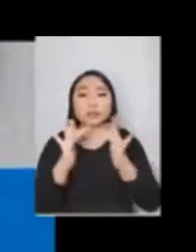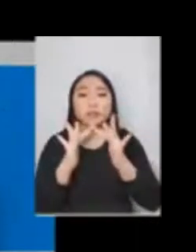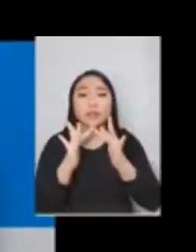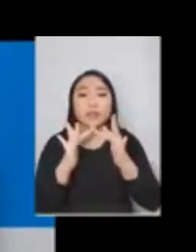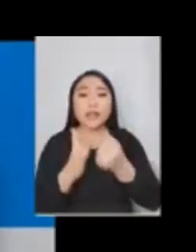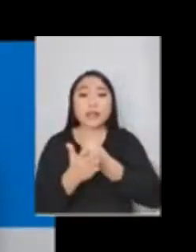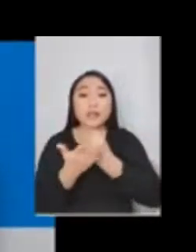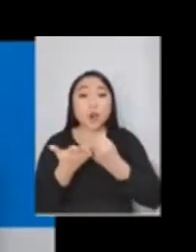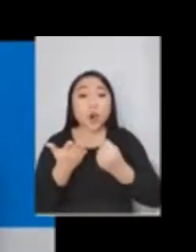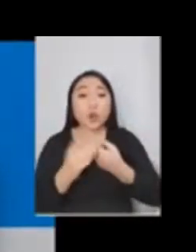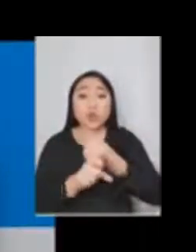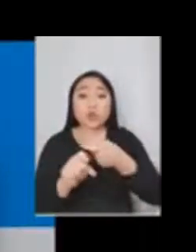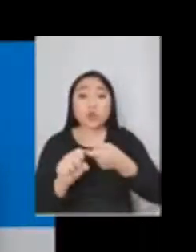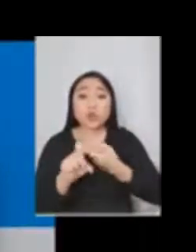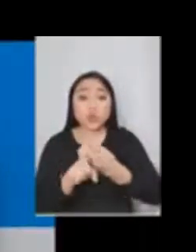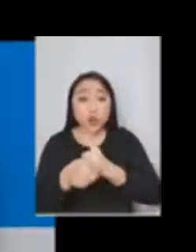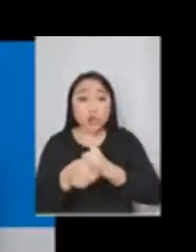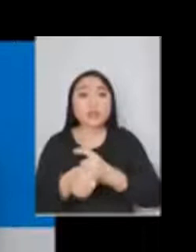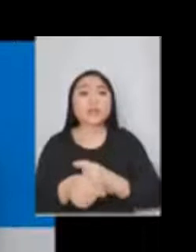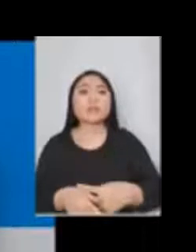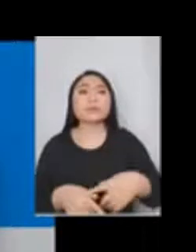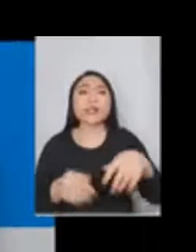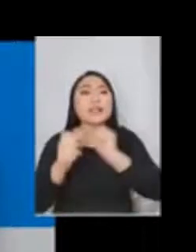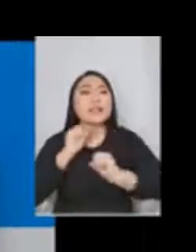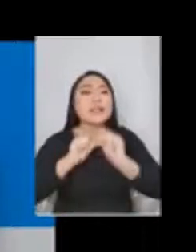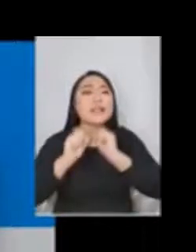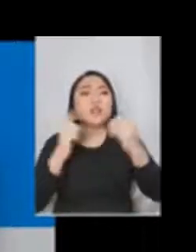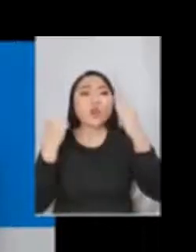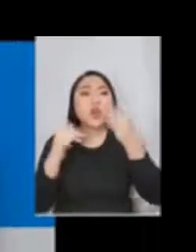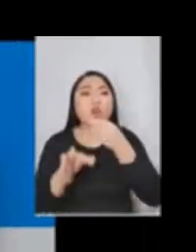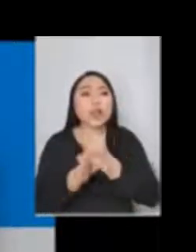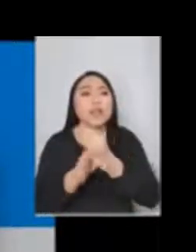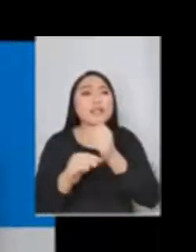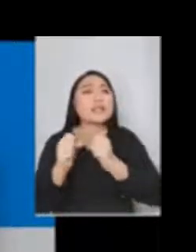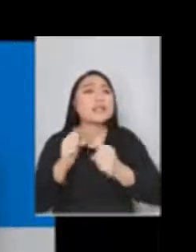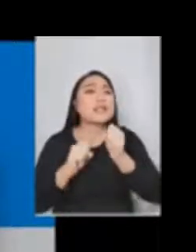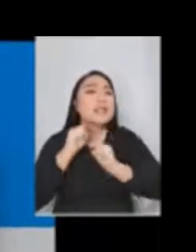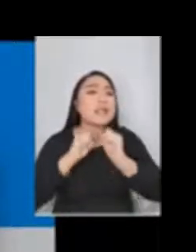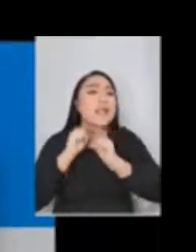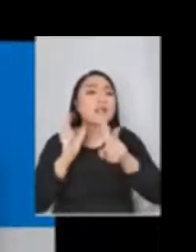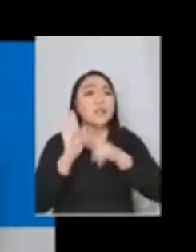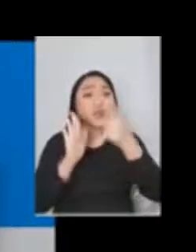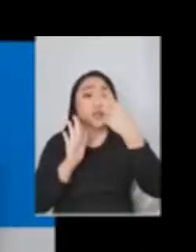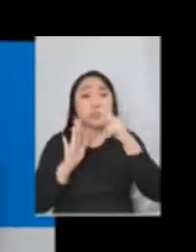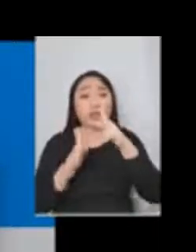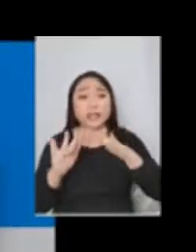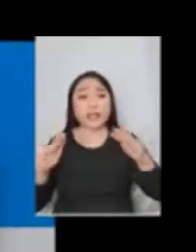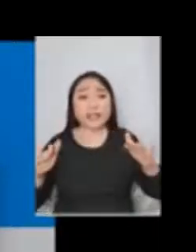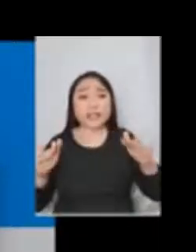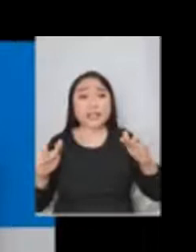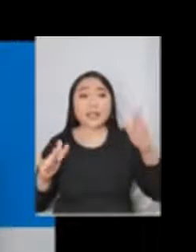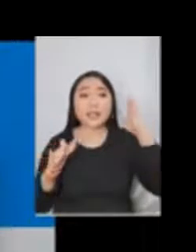For our content partners, we have from Front Learners, Global Peace Foundation, the Department of